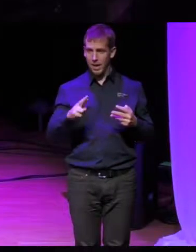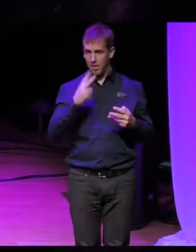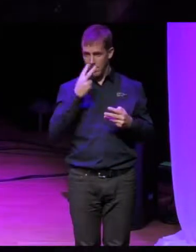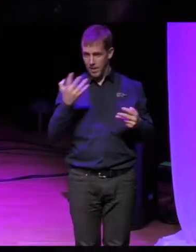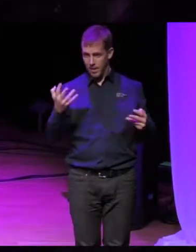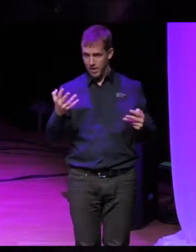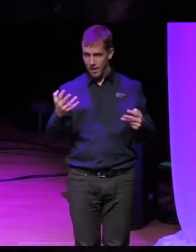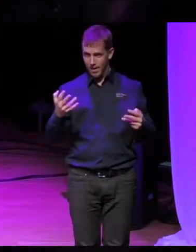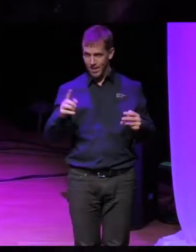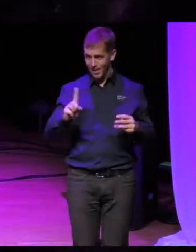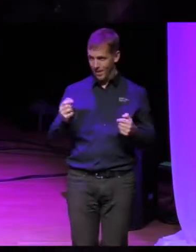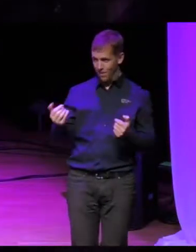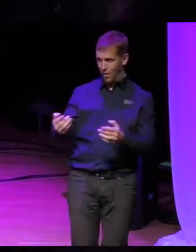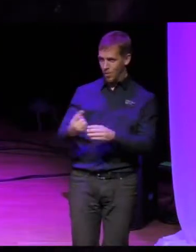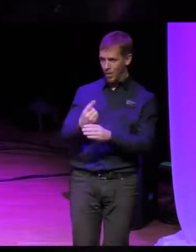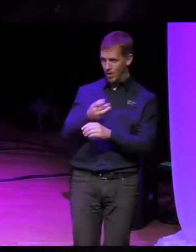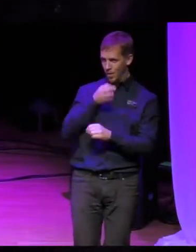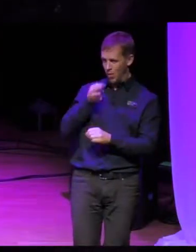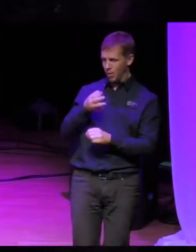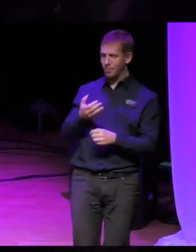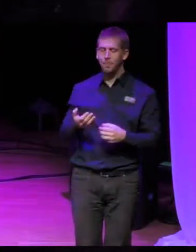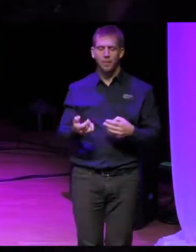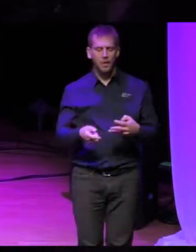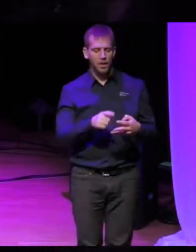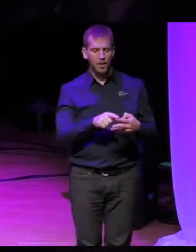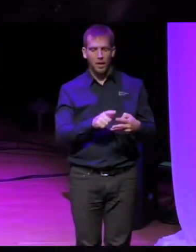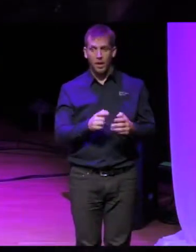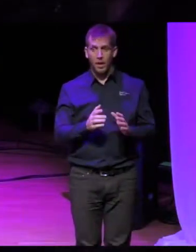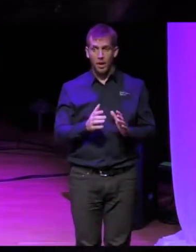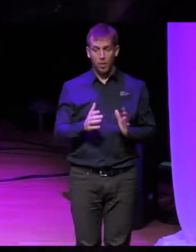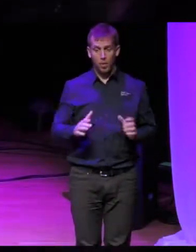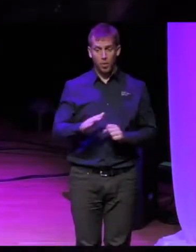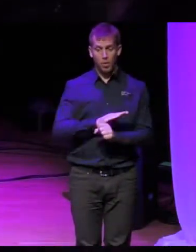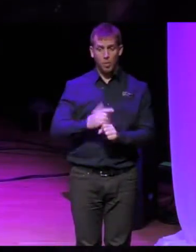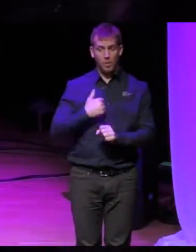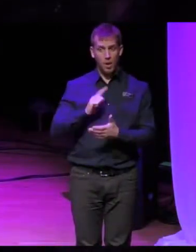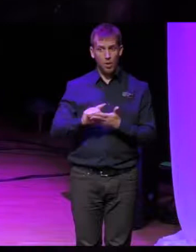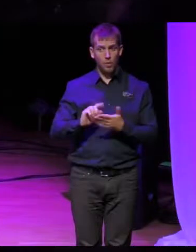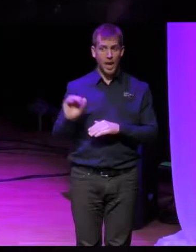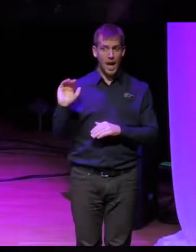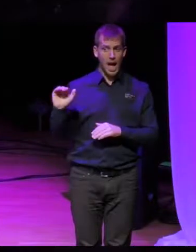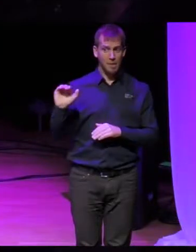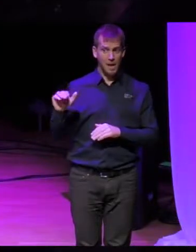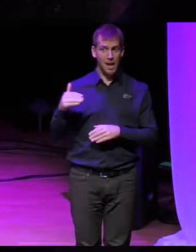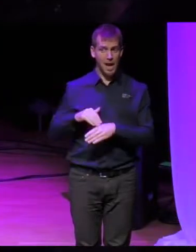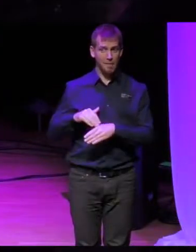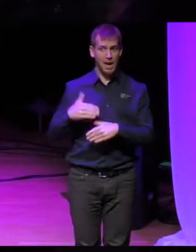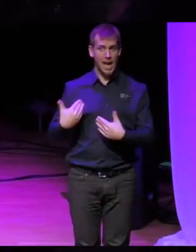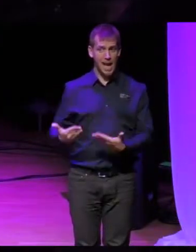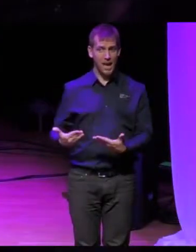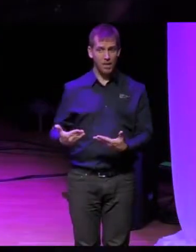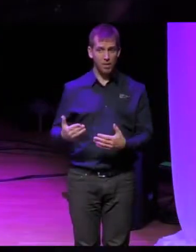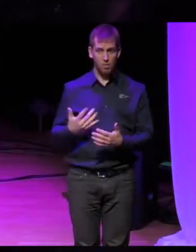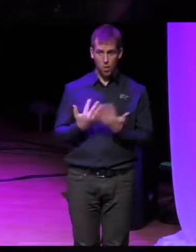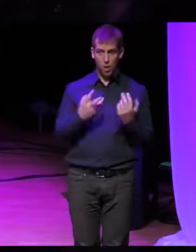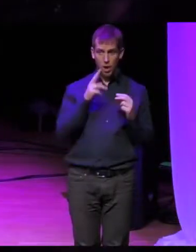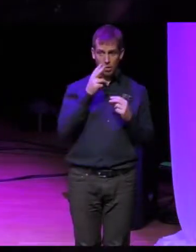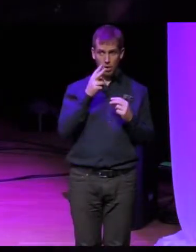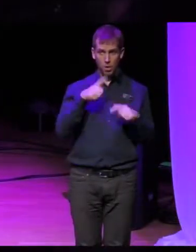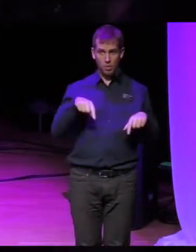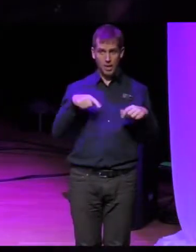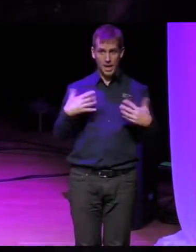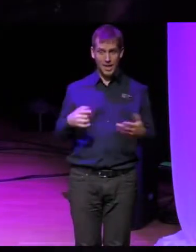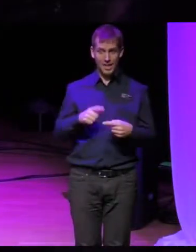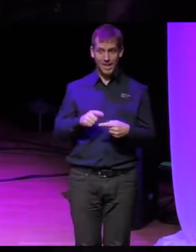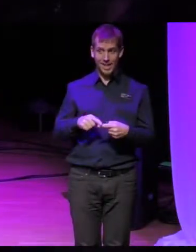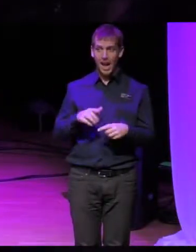questions. Obviously, one big area of litigation that has captured, I think, a lot of attention in the United States and around the world is the